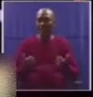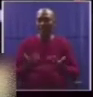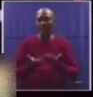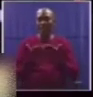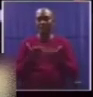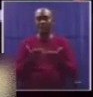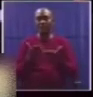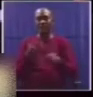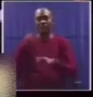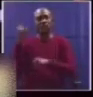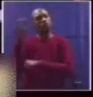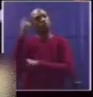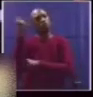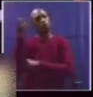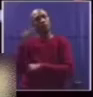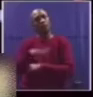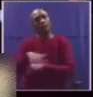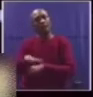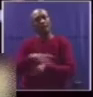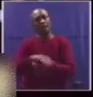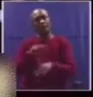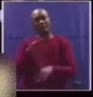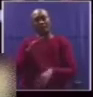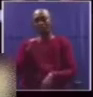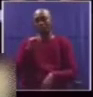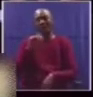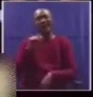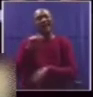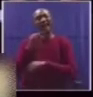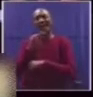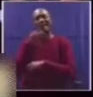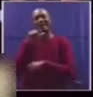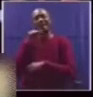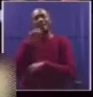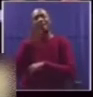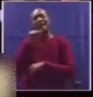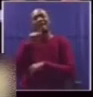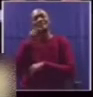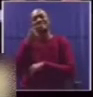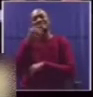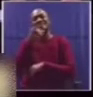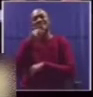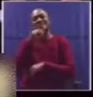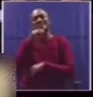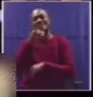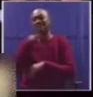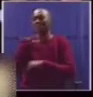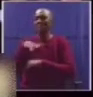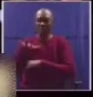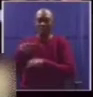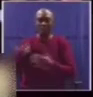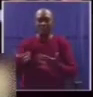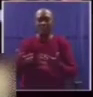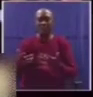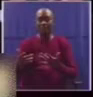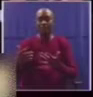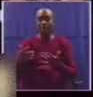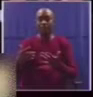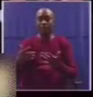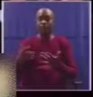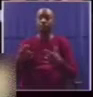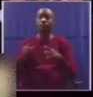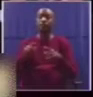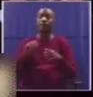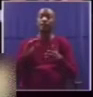rural area, Lego Mahlabathini, and community, but the fact